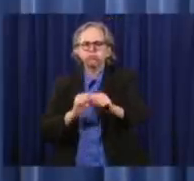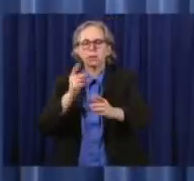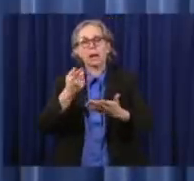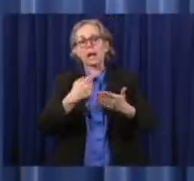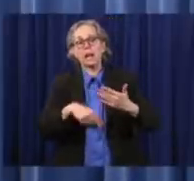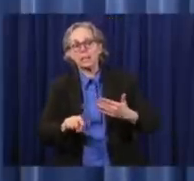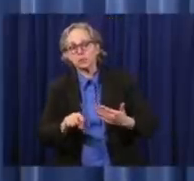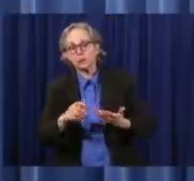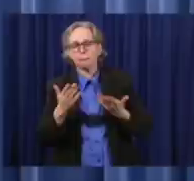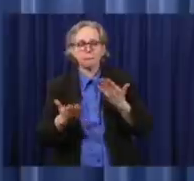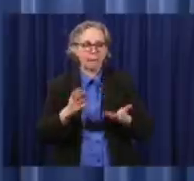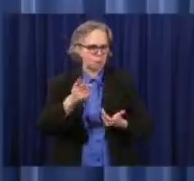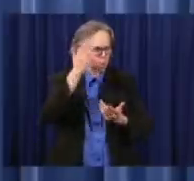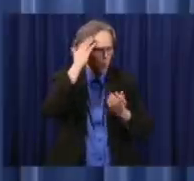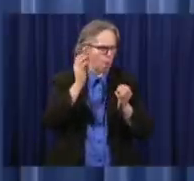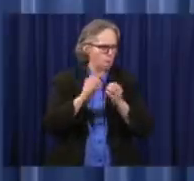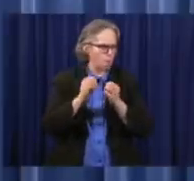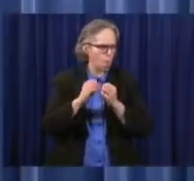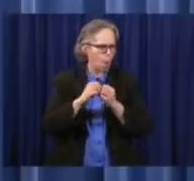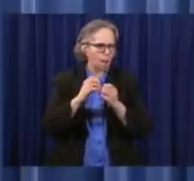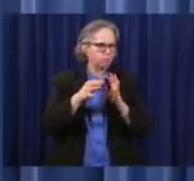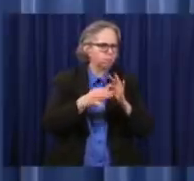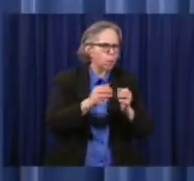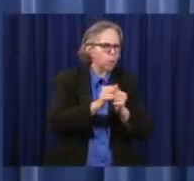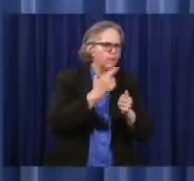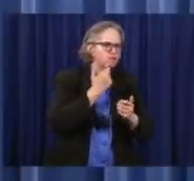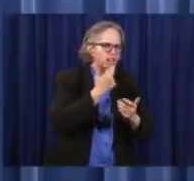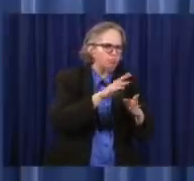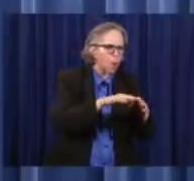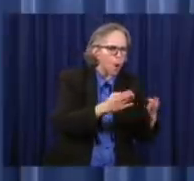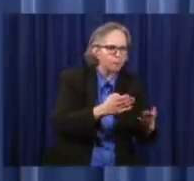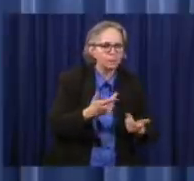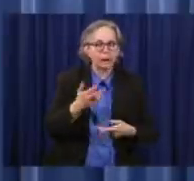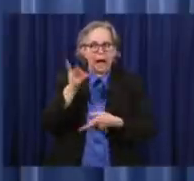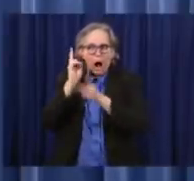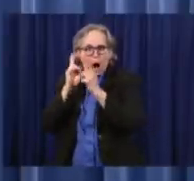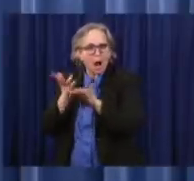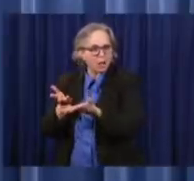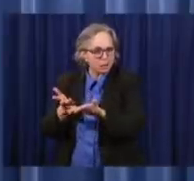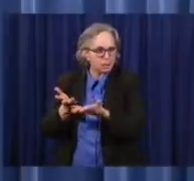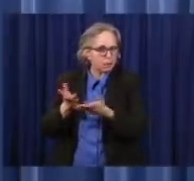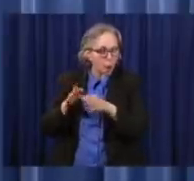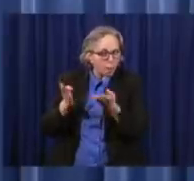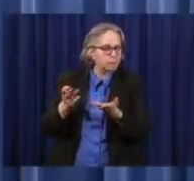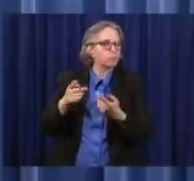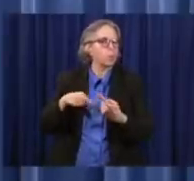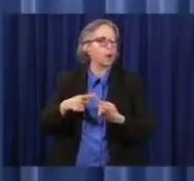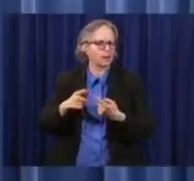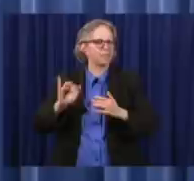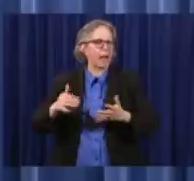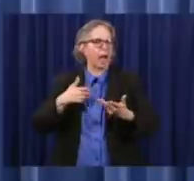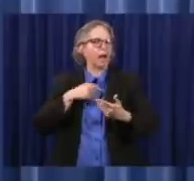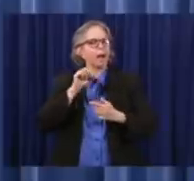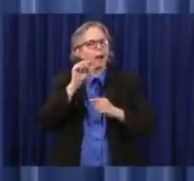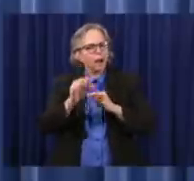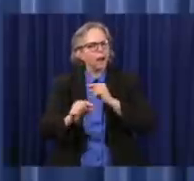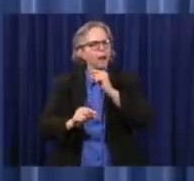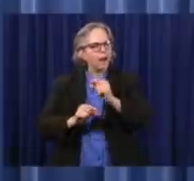Next week we should be able to tell people in the hair business when they will be able to be open. Part of it, though,